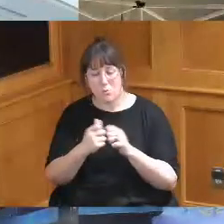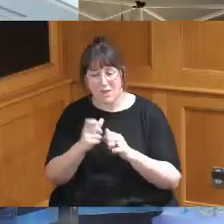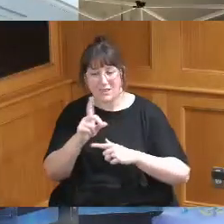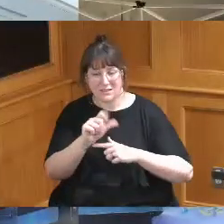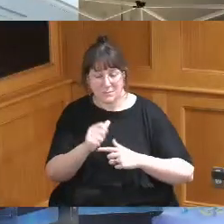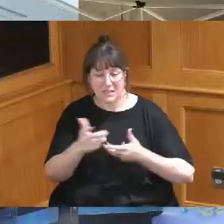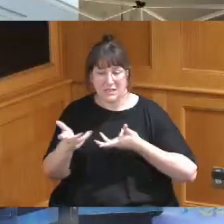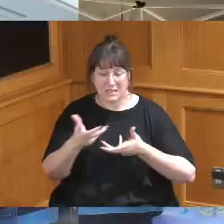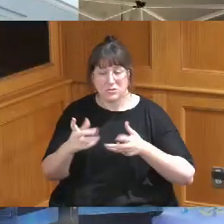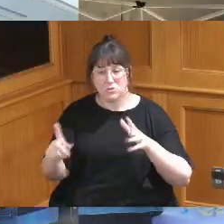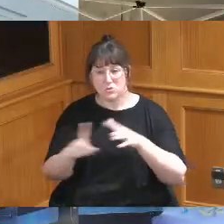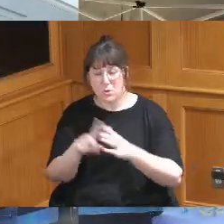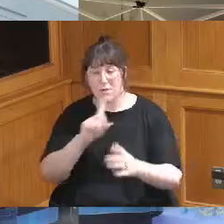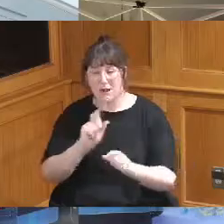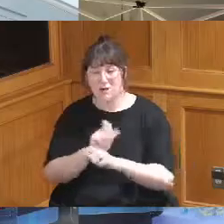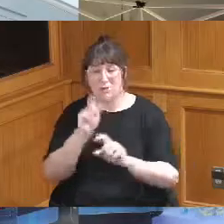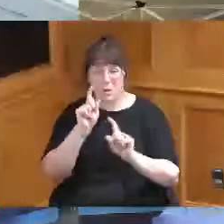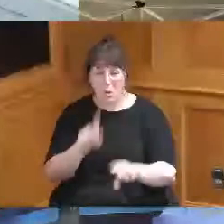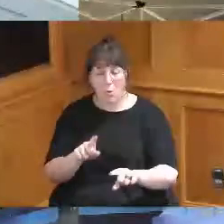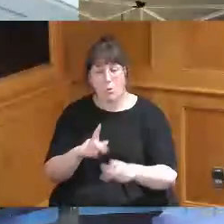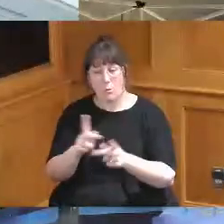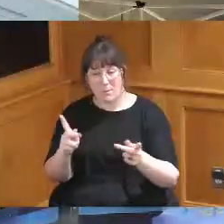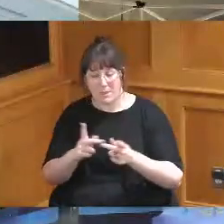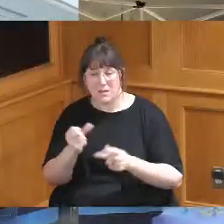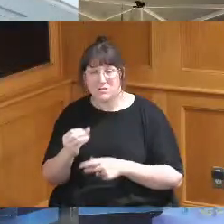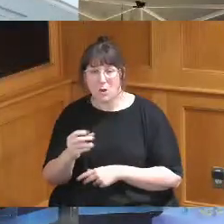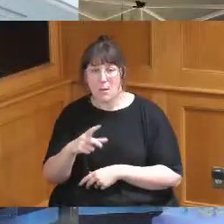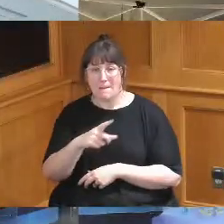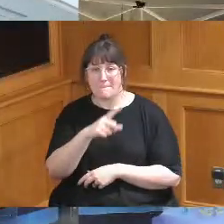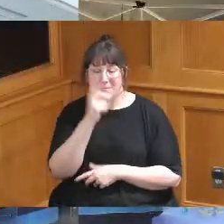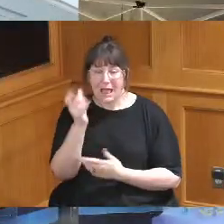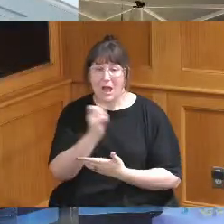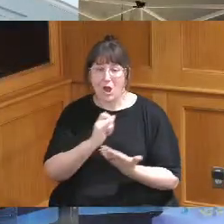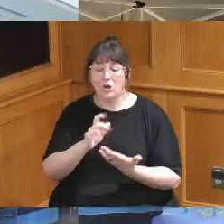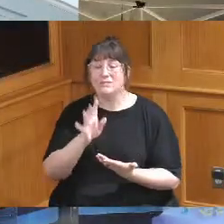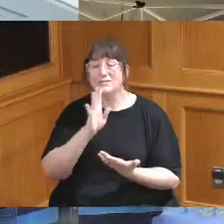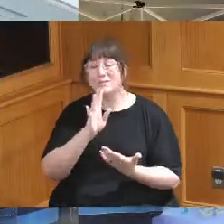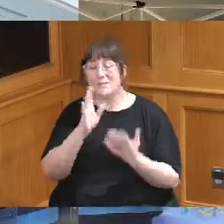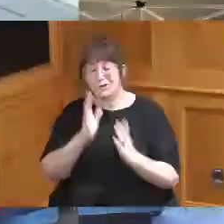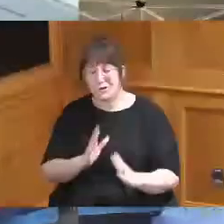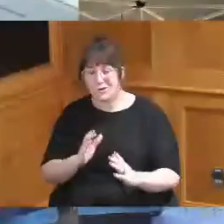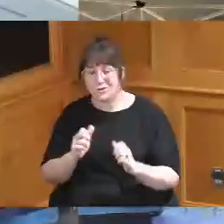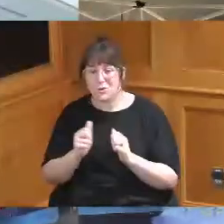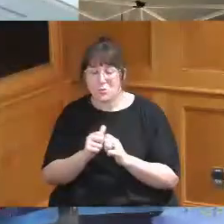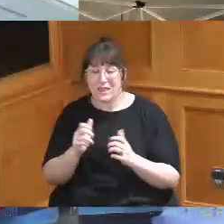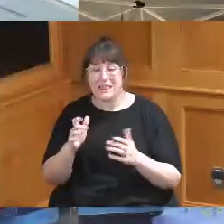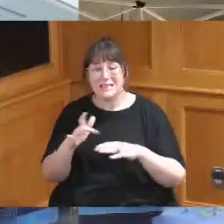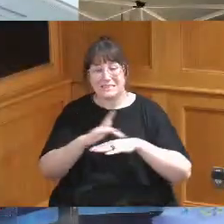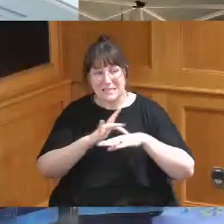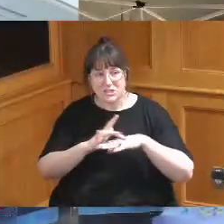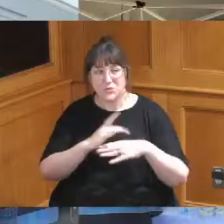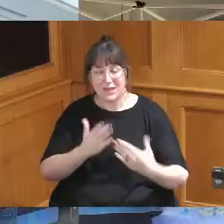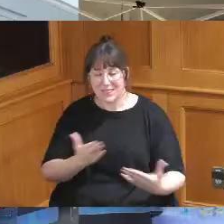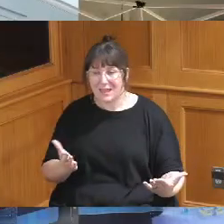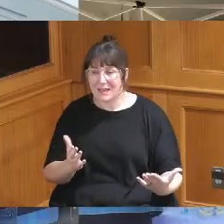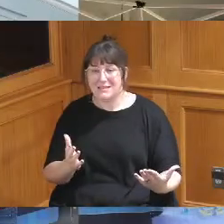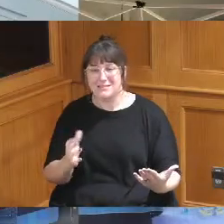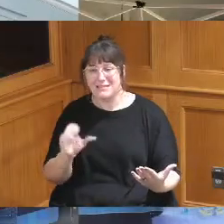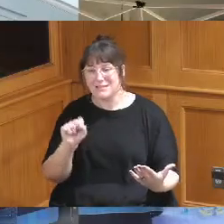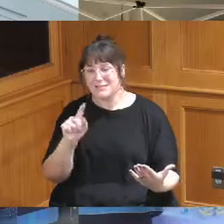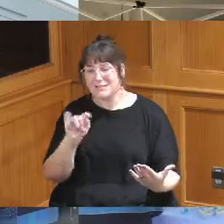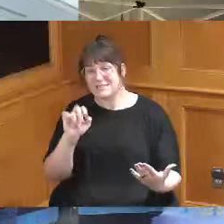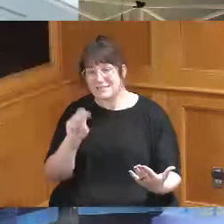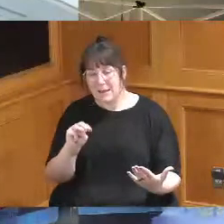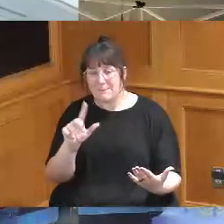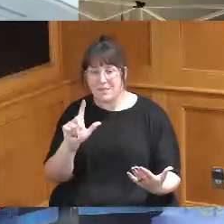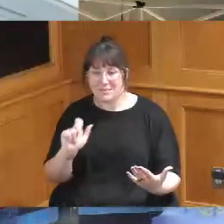disabilities. And we also had Black Art Speak was out there with some sensory things. So yes, STEM Lab was